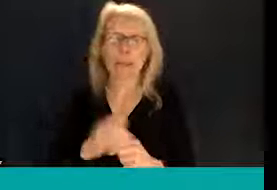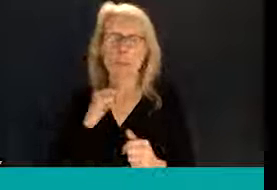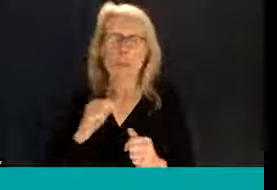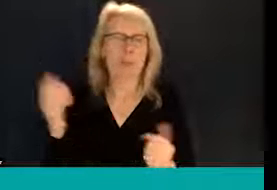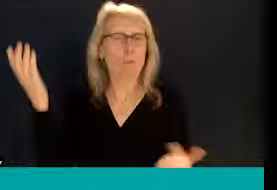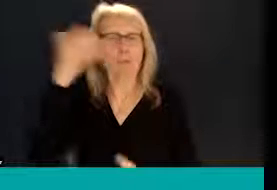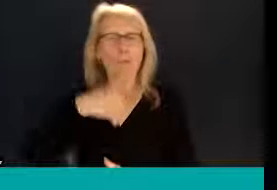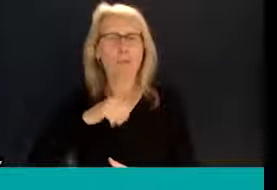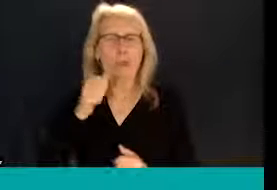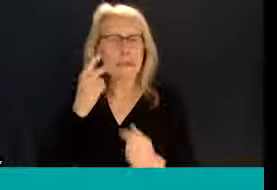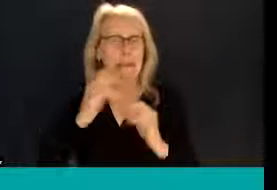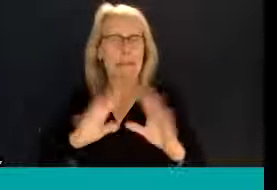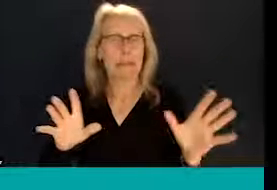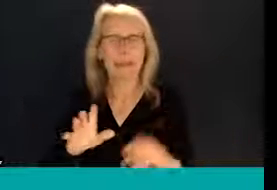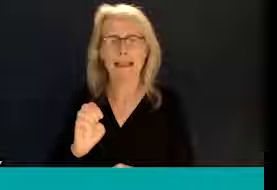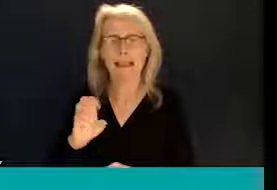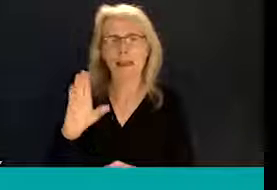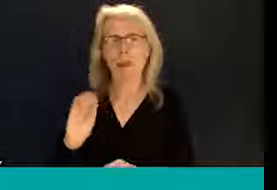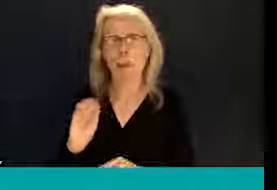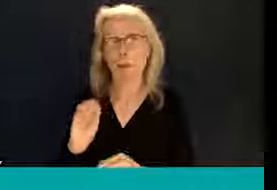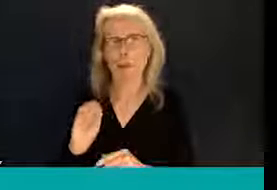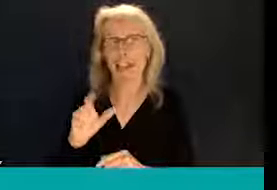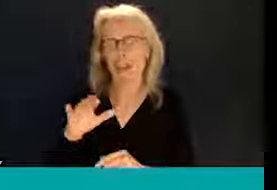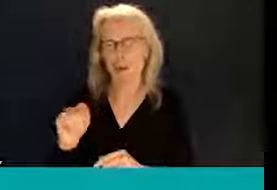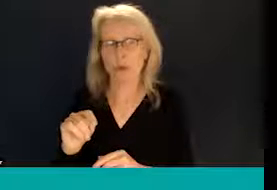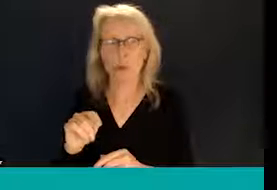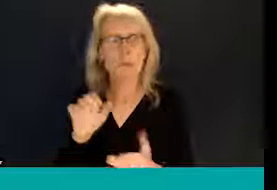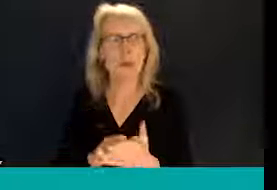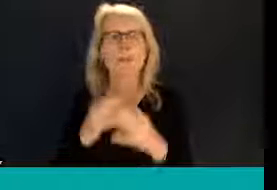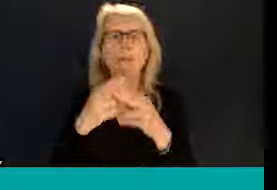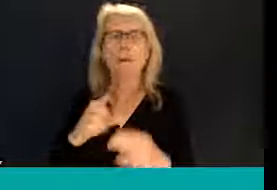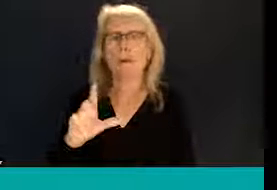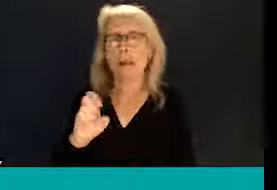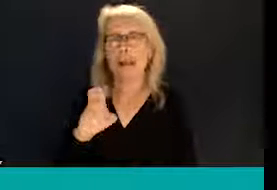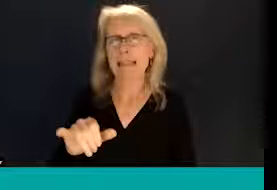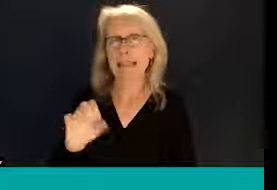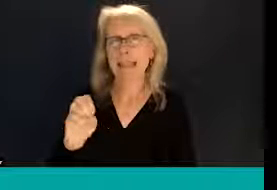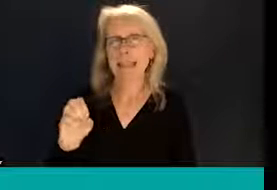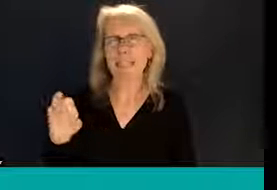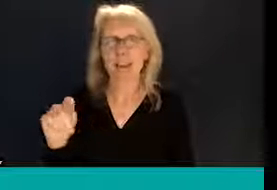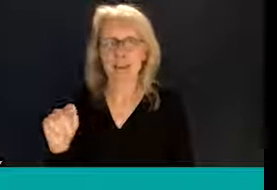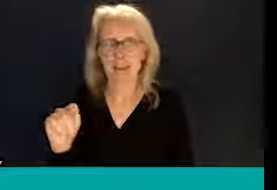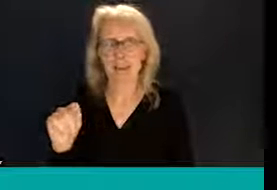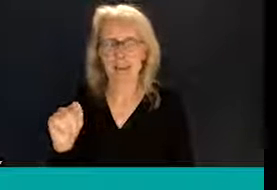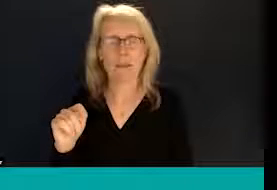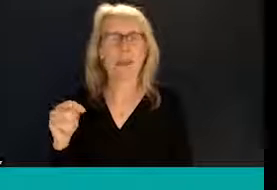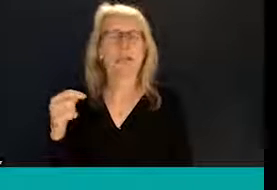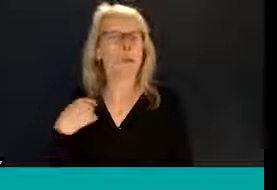the ecological literature for a long time. Legacy effects. This idea that there